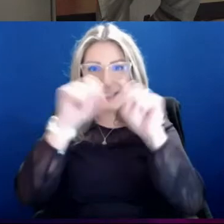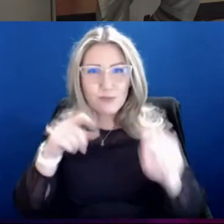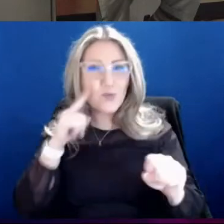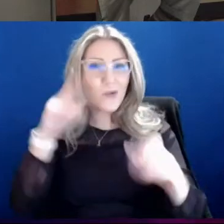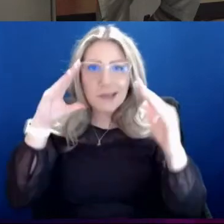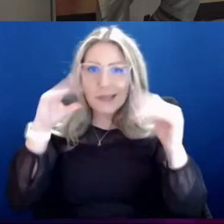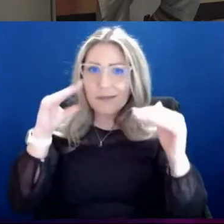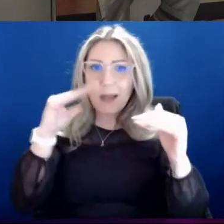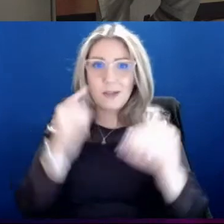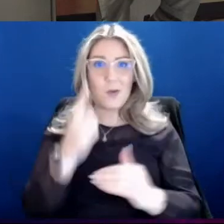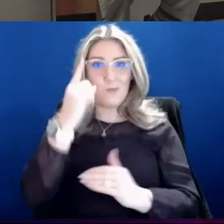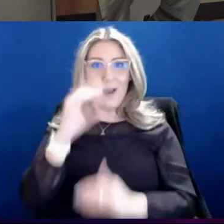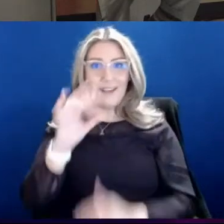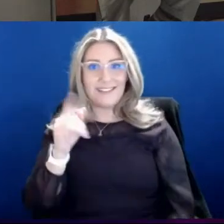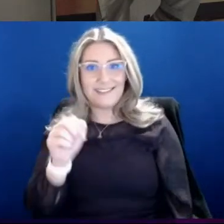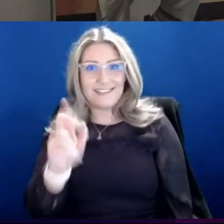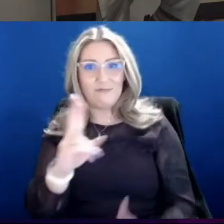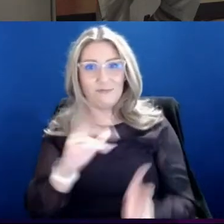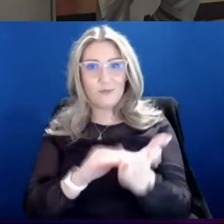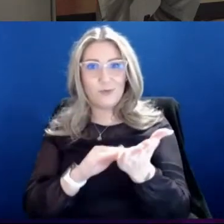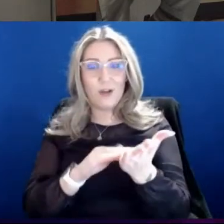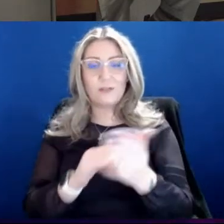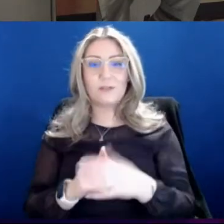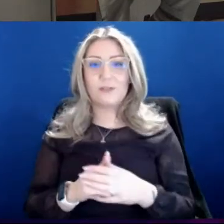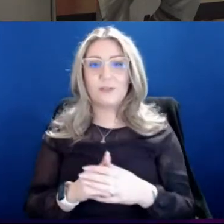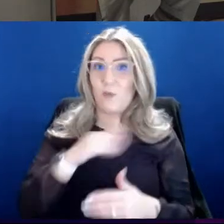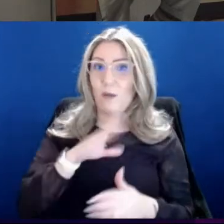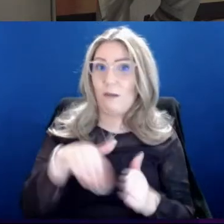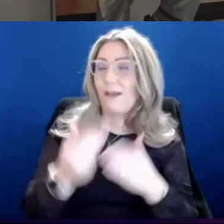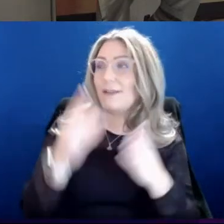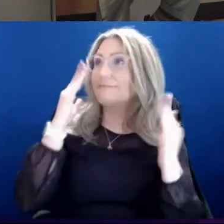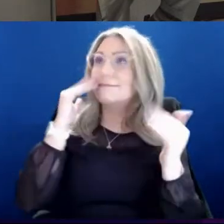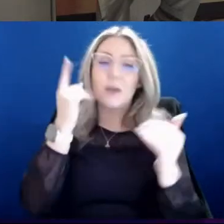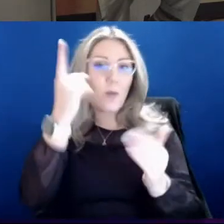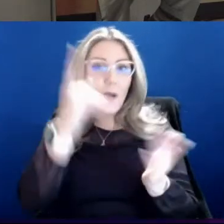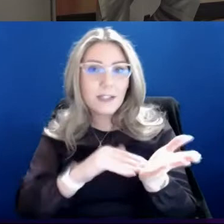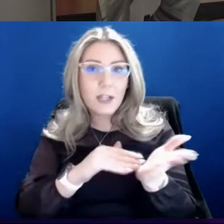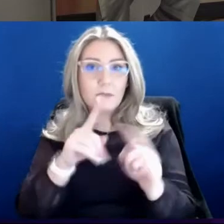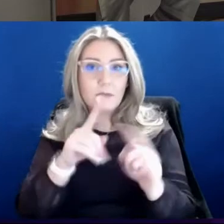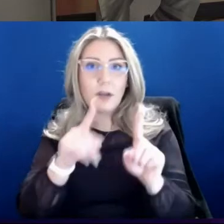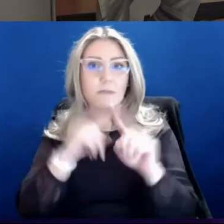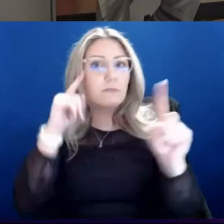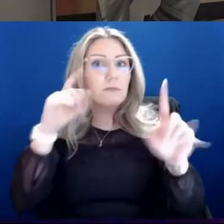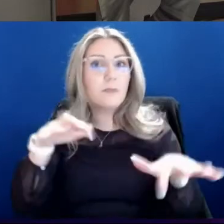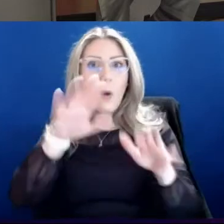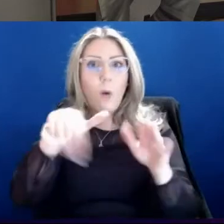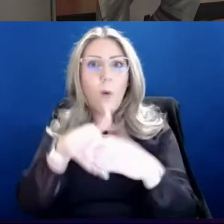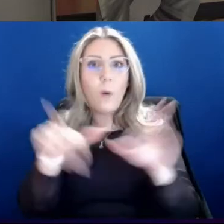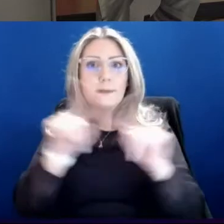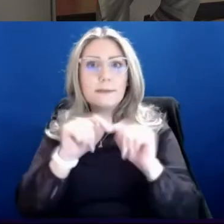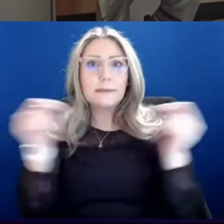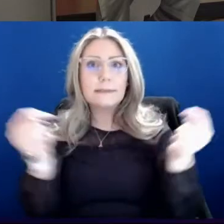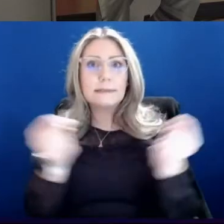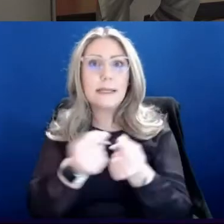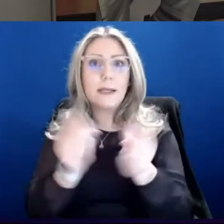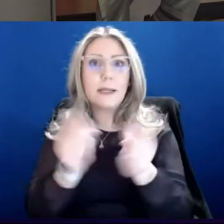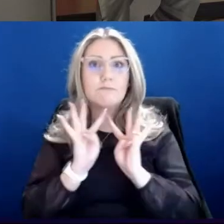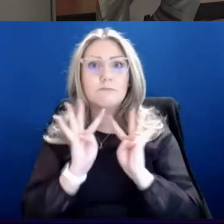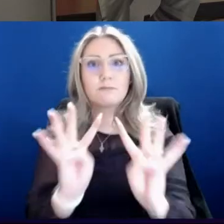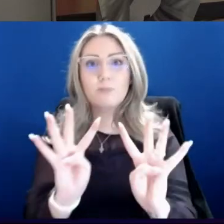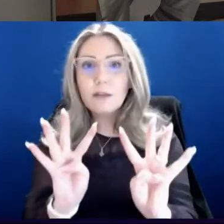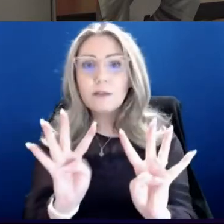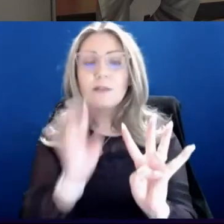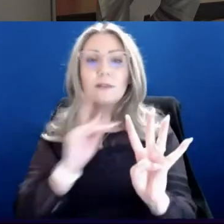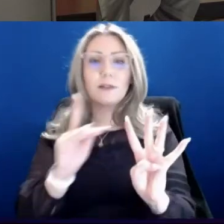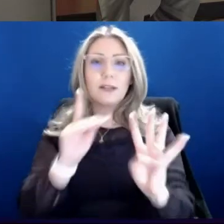doctor. And we all expect maybe one doctor, but you were stunned when this whole team comes in, and there's a